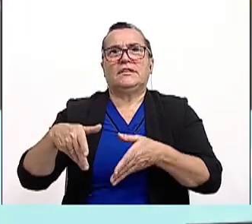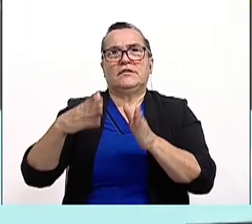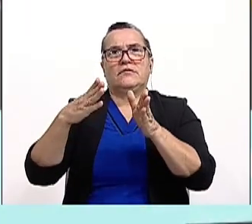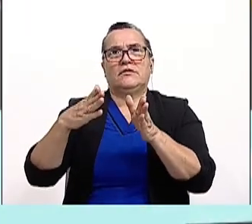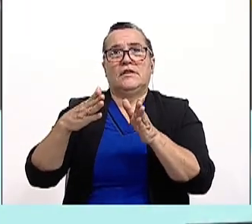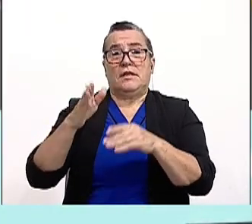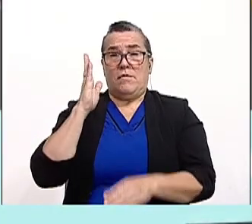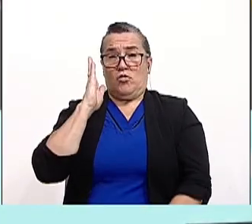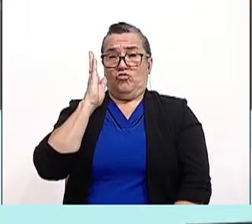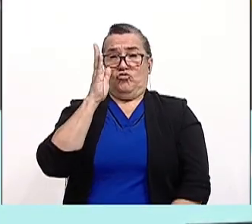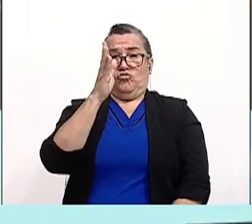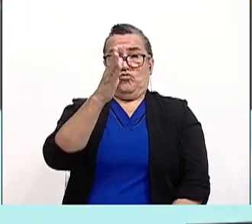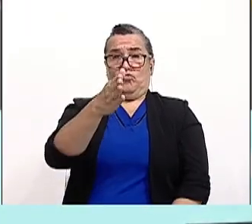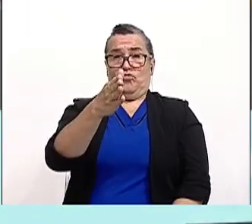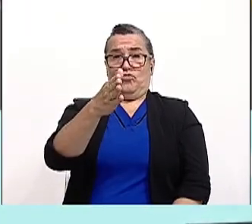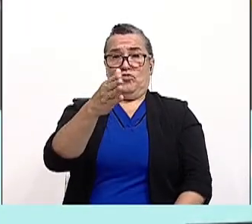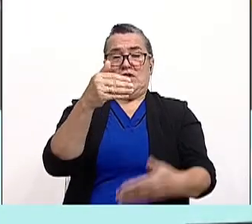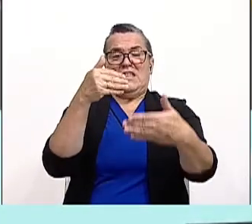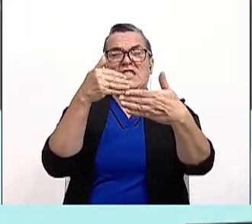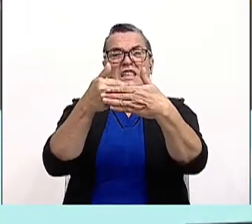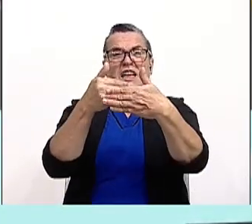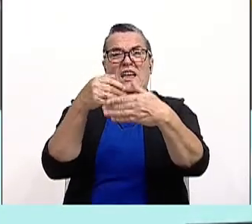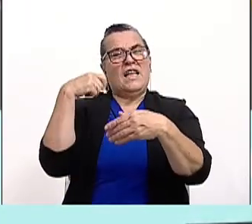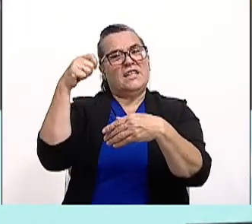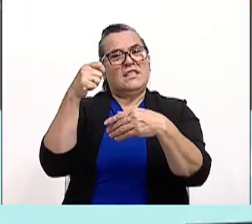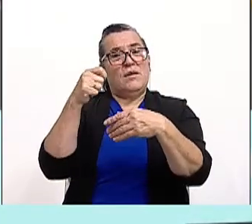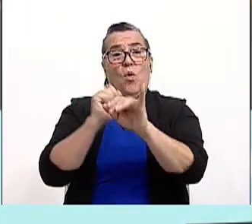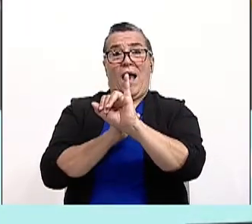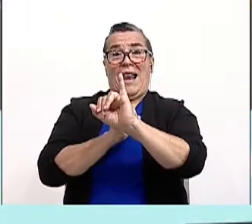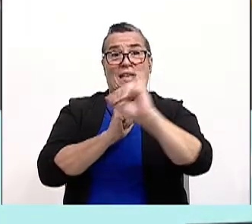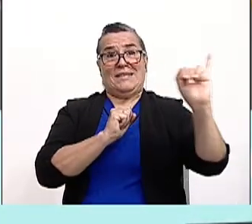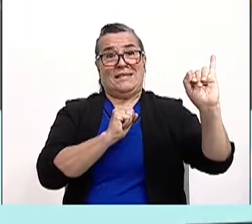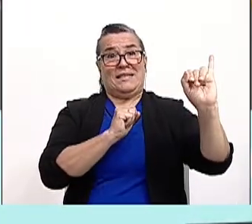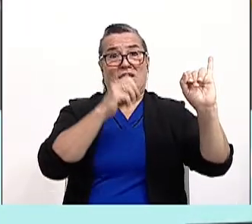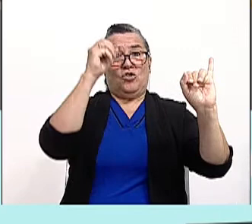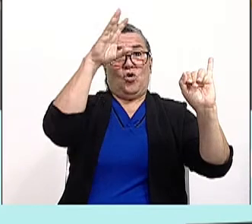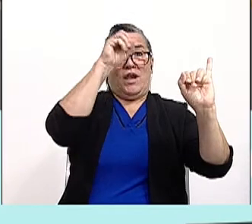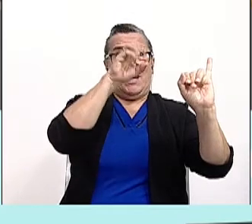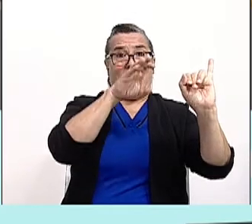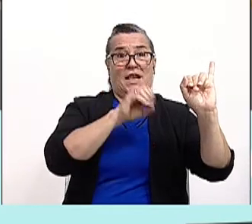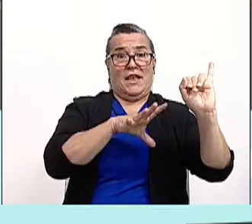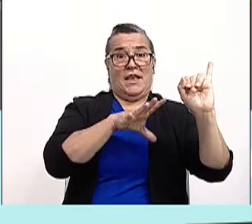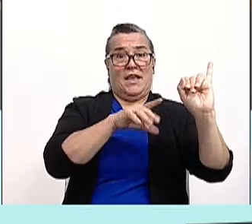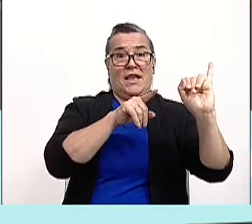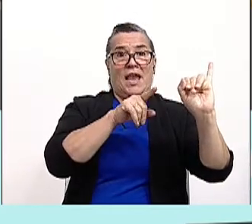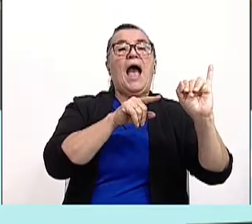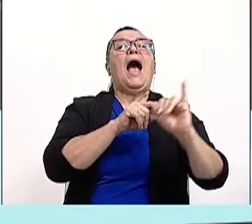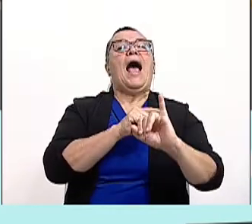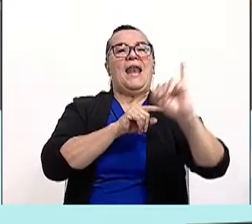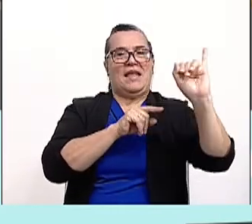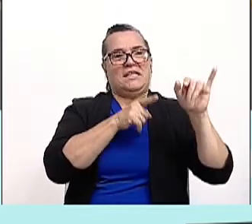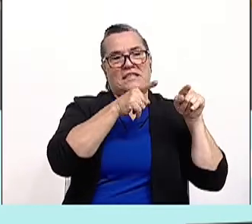straight on, go past the cinema. Turn left at the traffic lights. It's on the left.